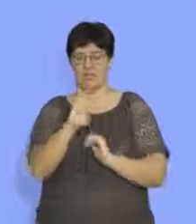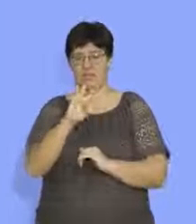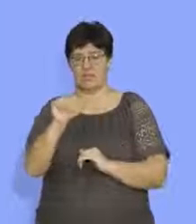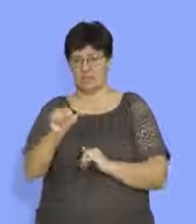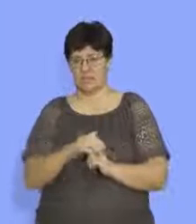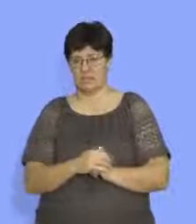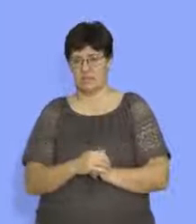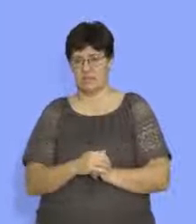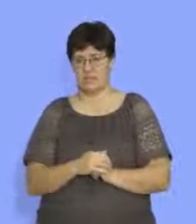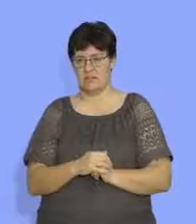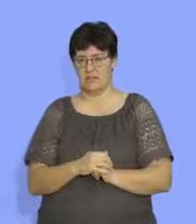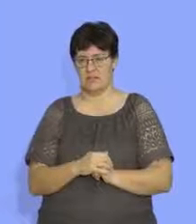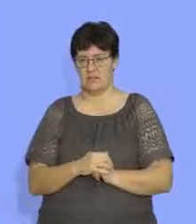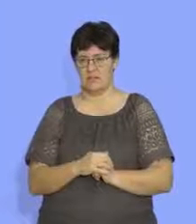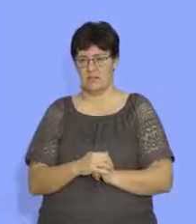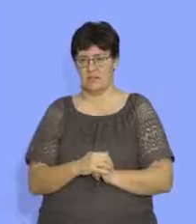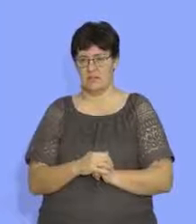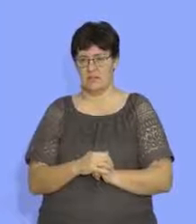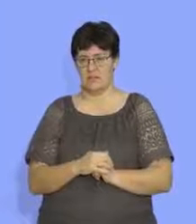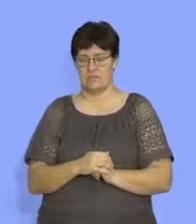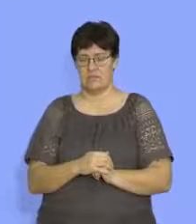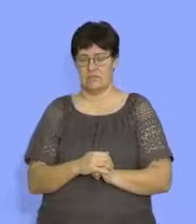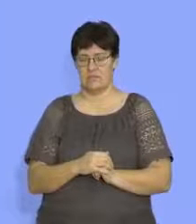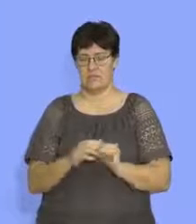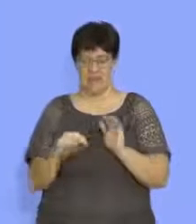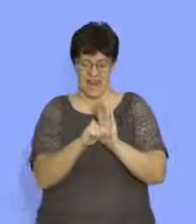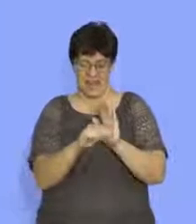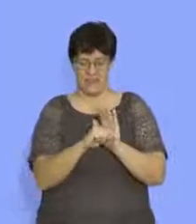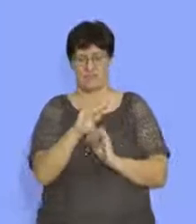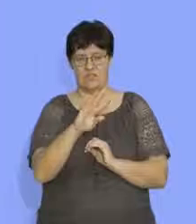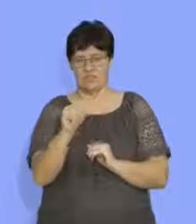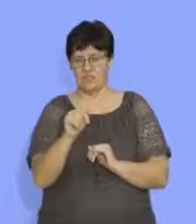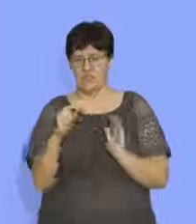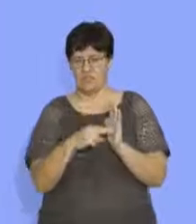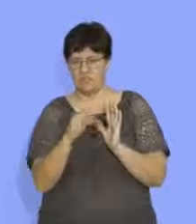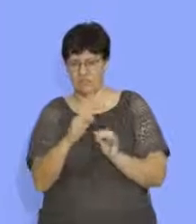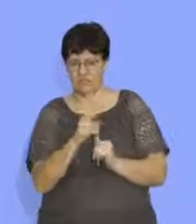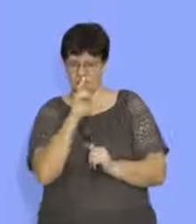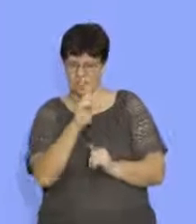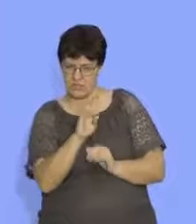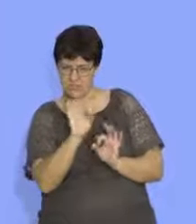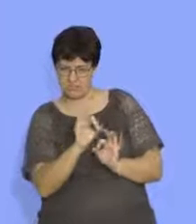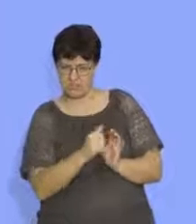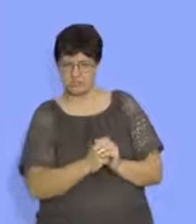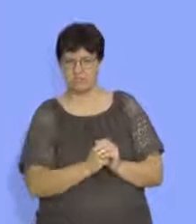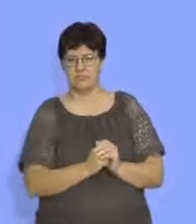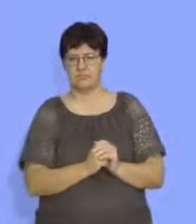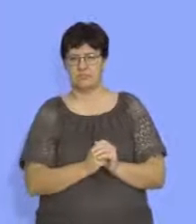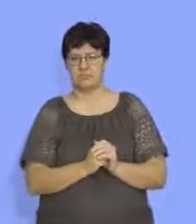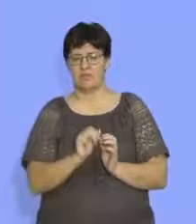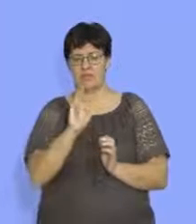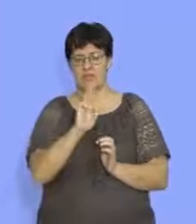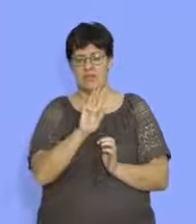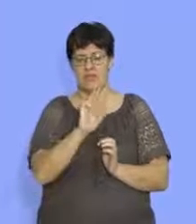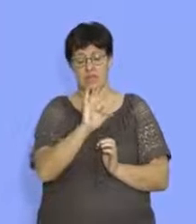answer here will be 46, but a negative one. Let's just verify that my answer is correct. Remember,